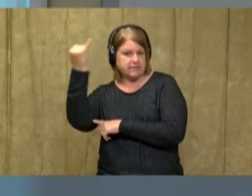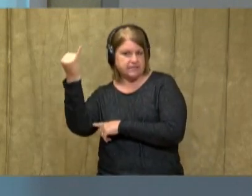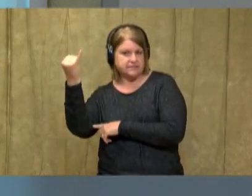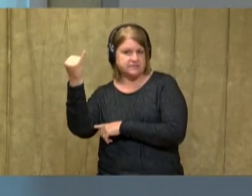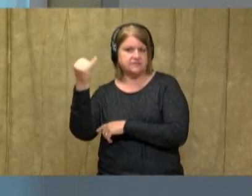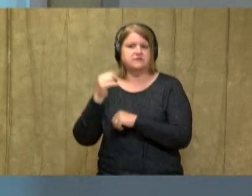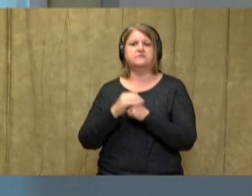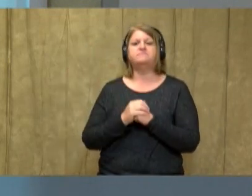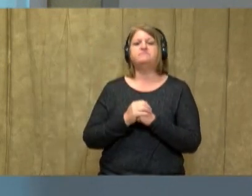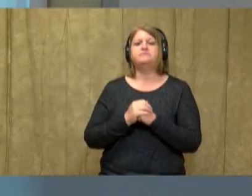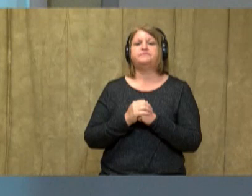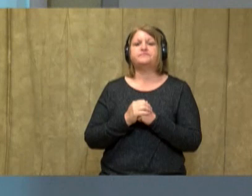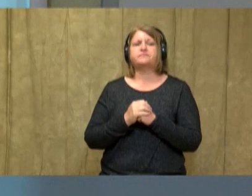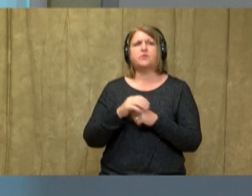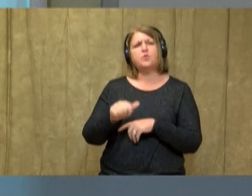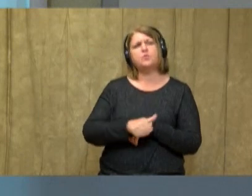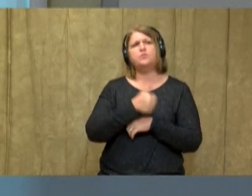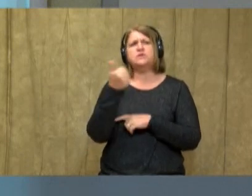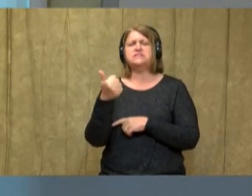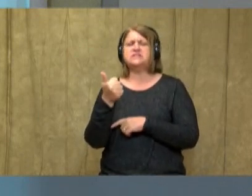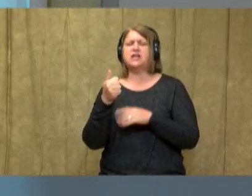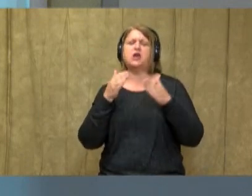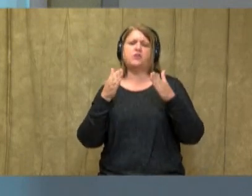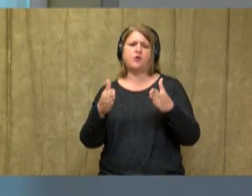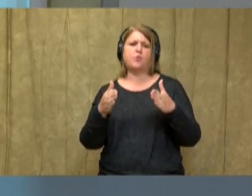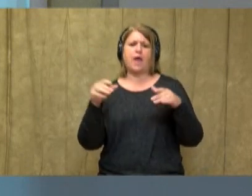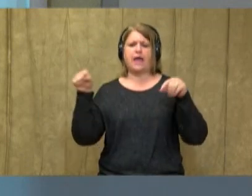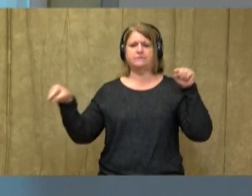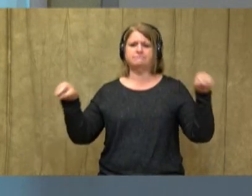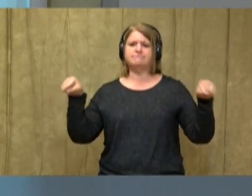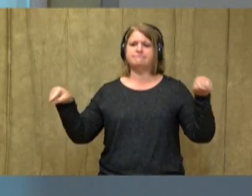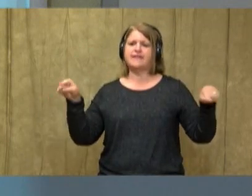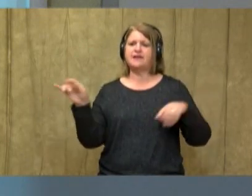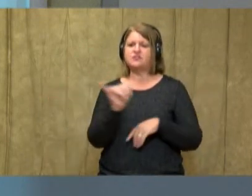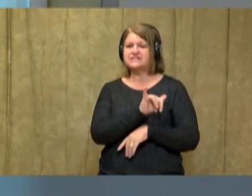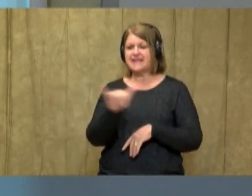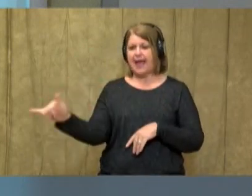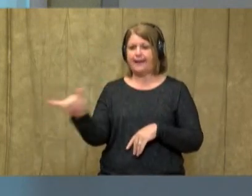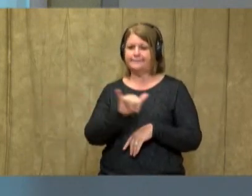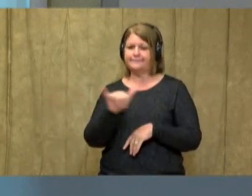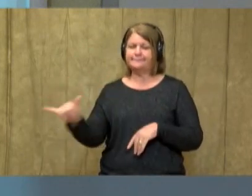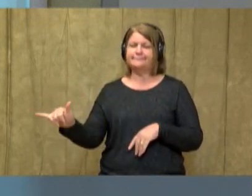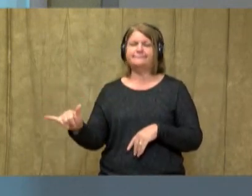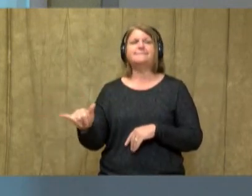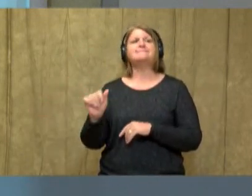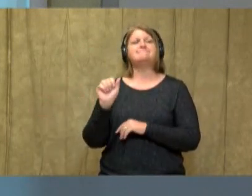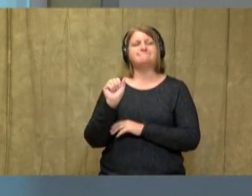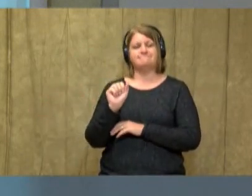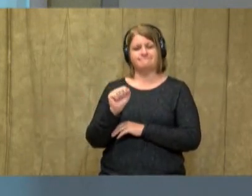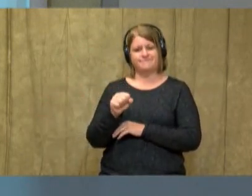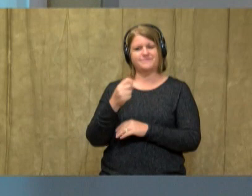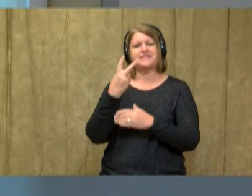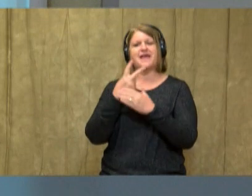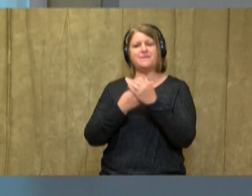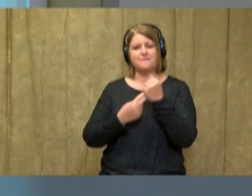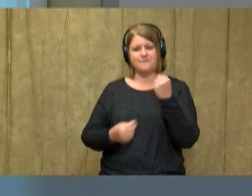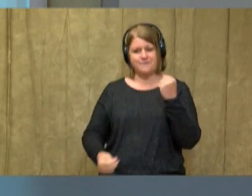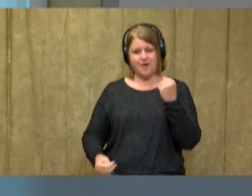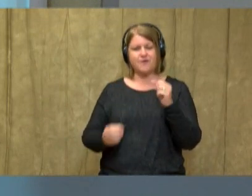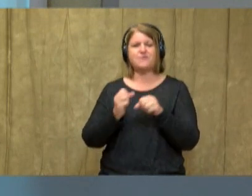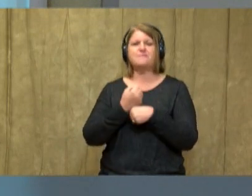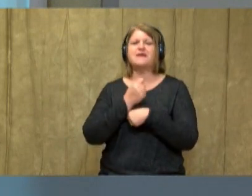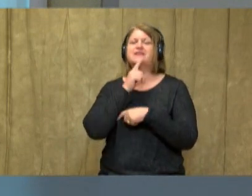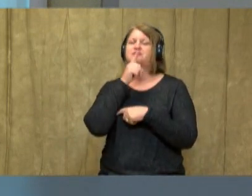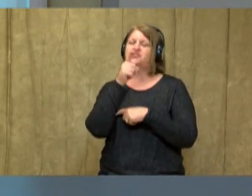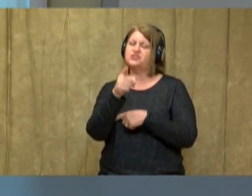with animals. What's another way that they are the same? Oh, they both make